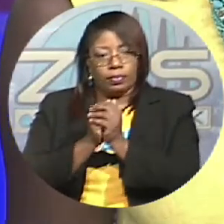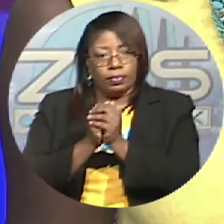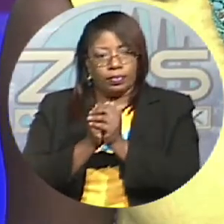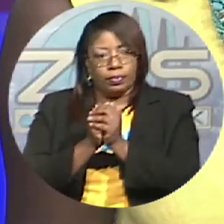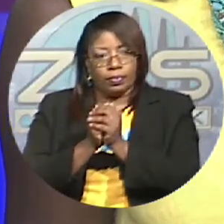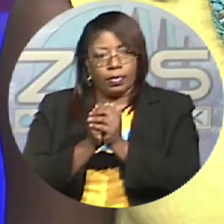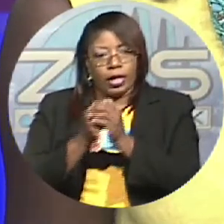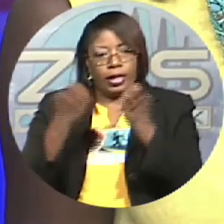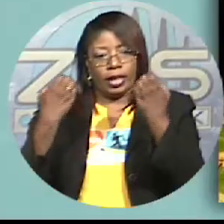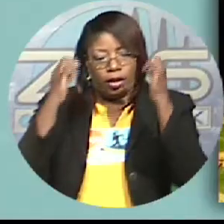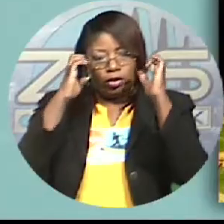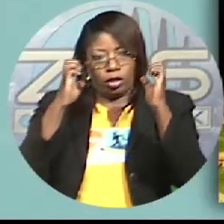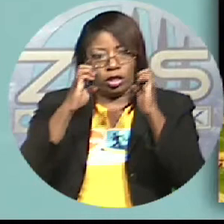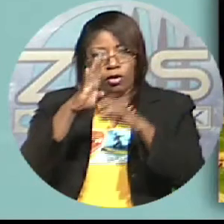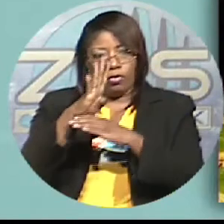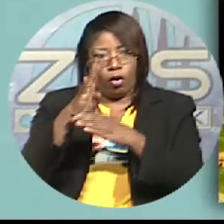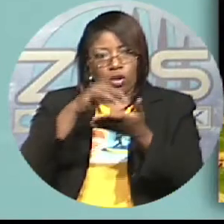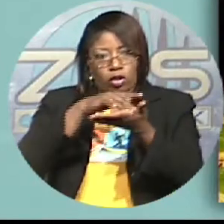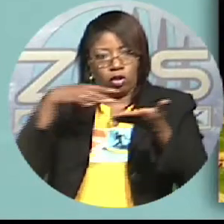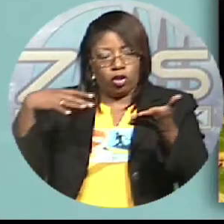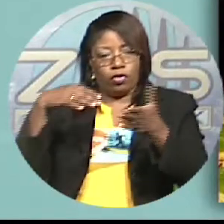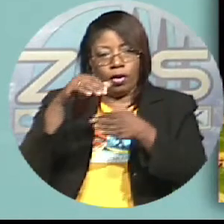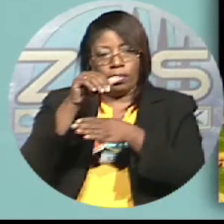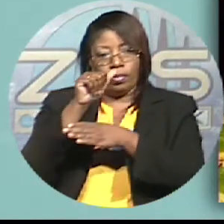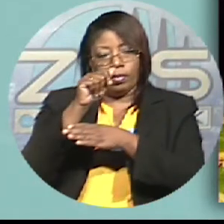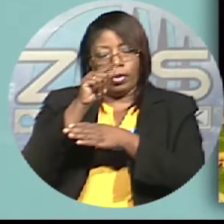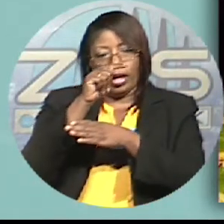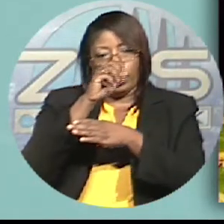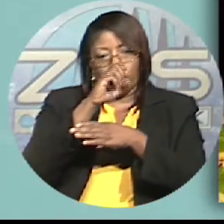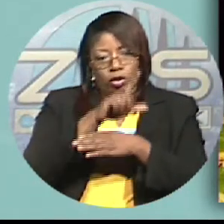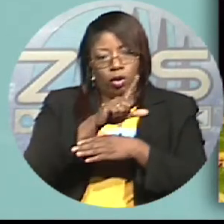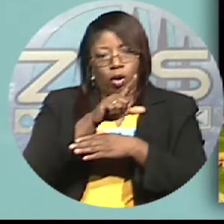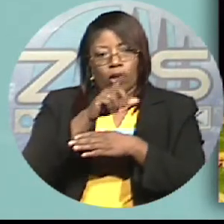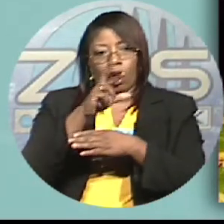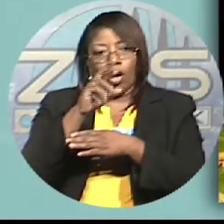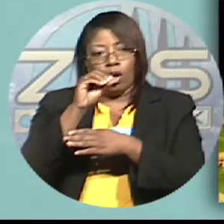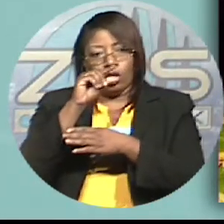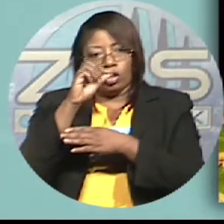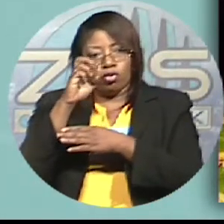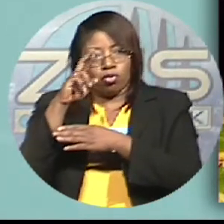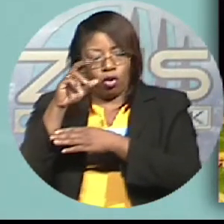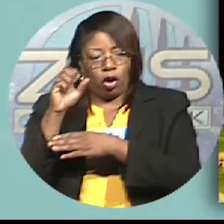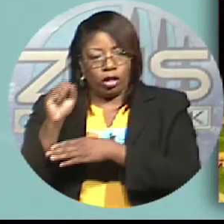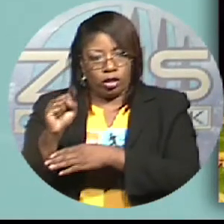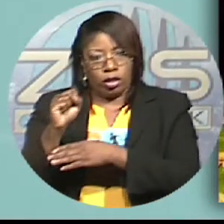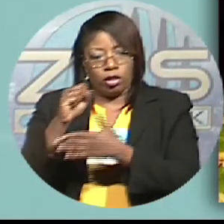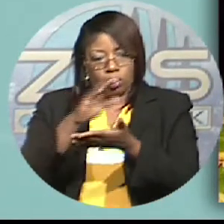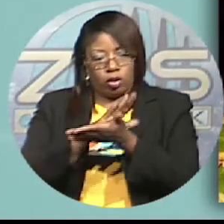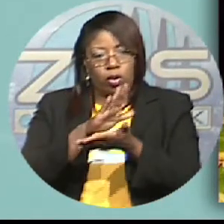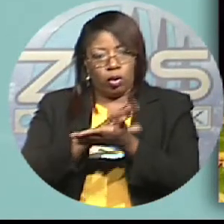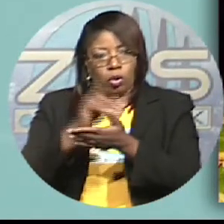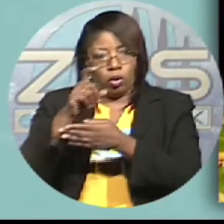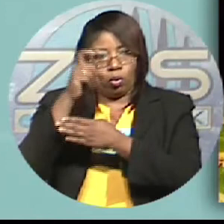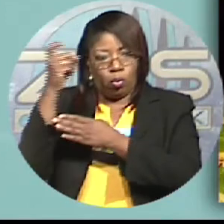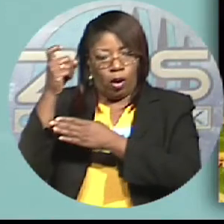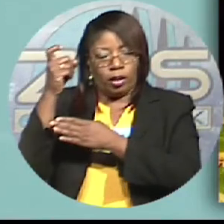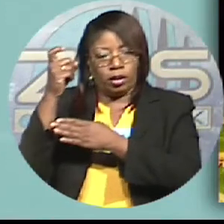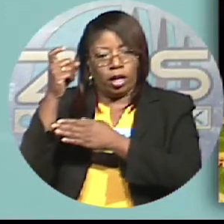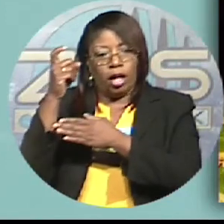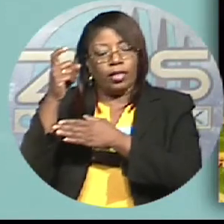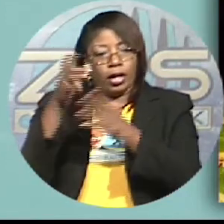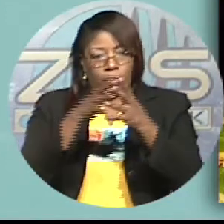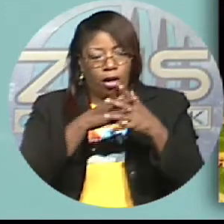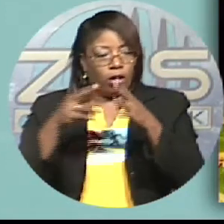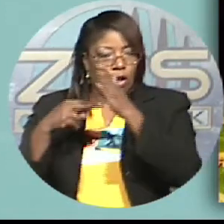from education, 4 students of the Anatole Rogers Senior High School recently won the 2015 American Hotel